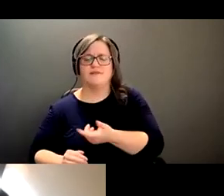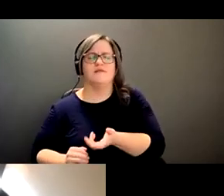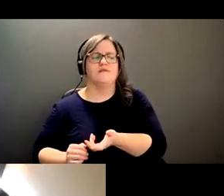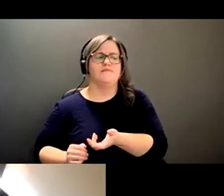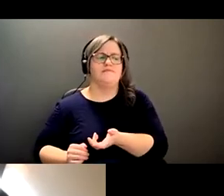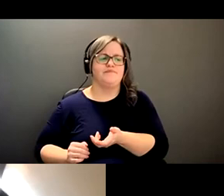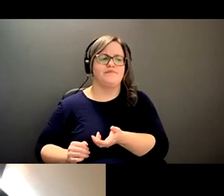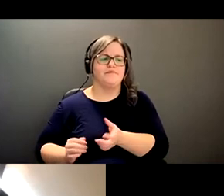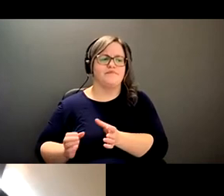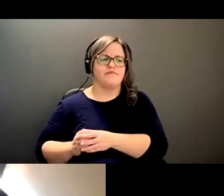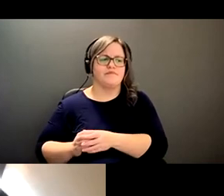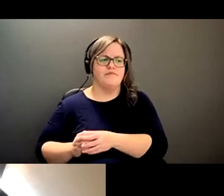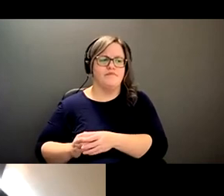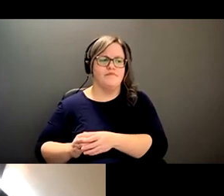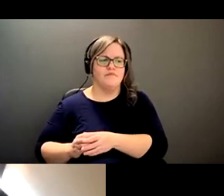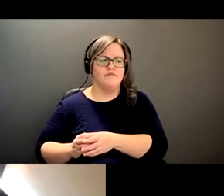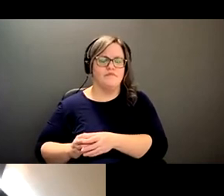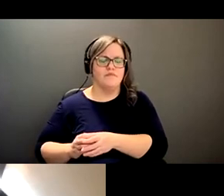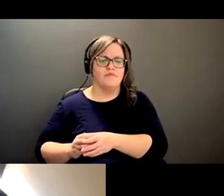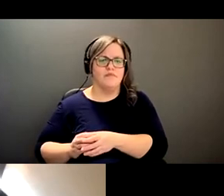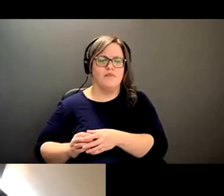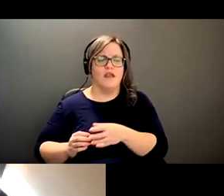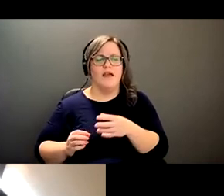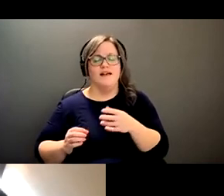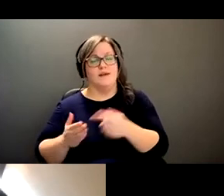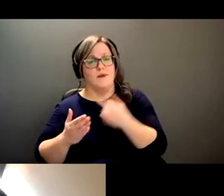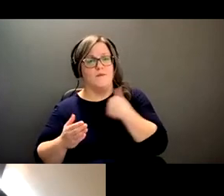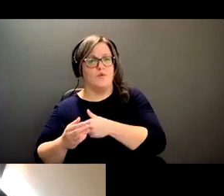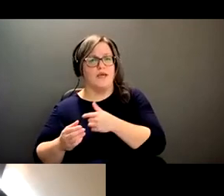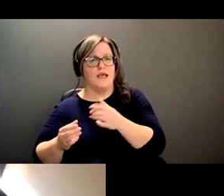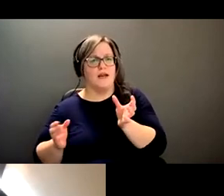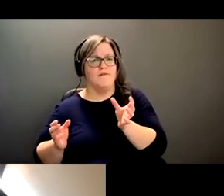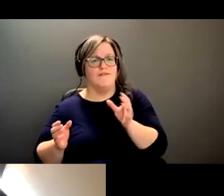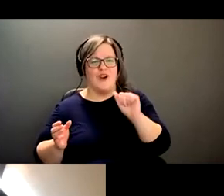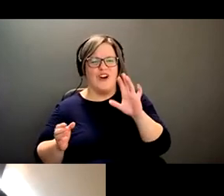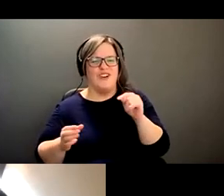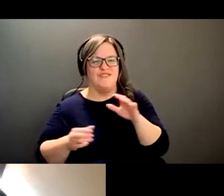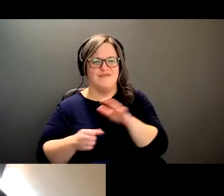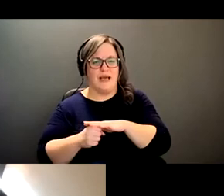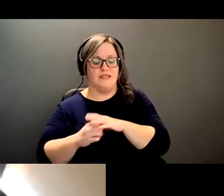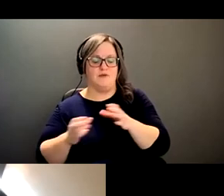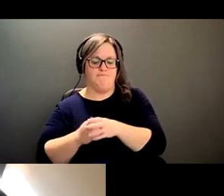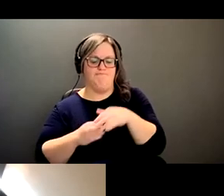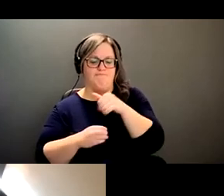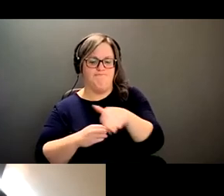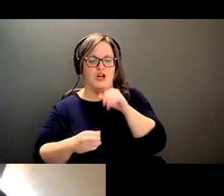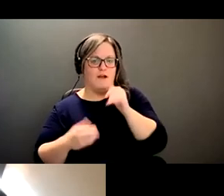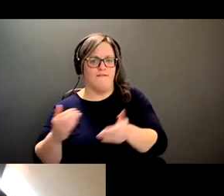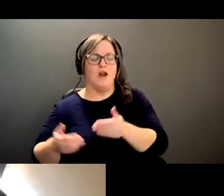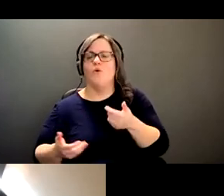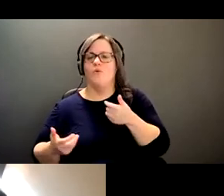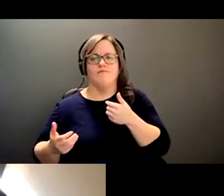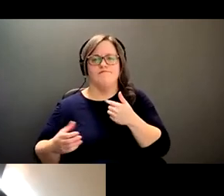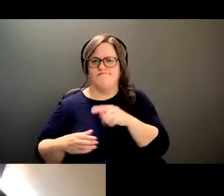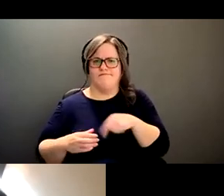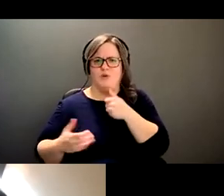spaces, it can kind of become a little bit insular and maybe uninviting. And we definitely don't want to like gatekeep on that regard.